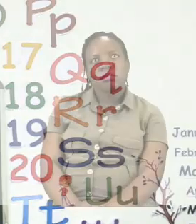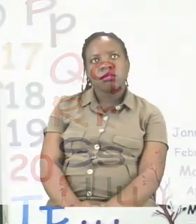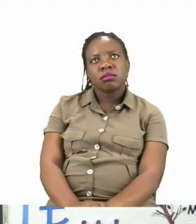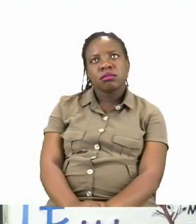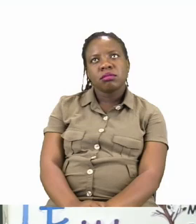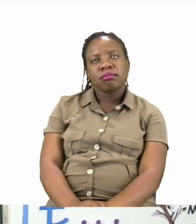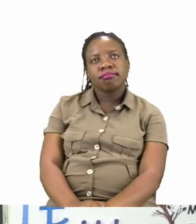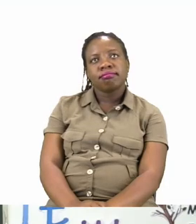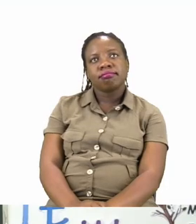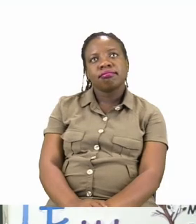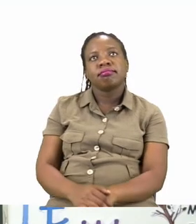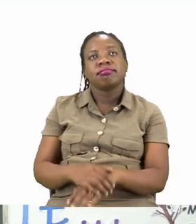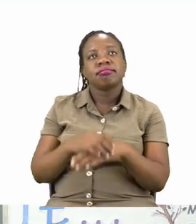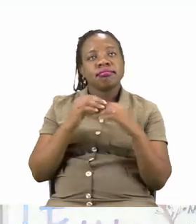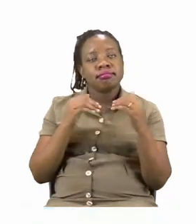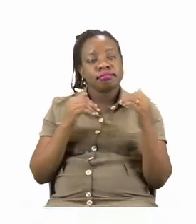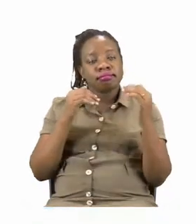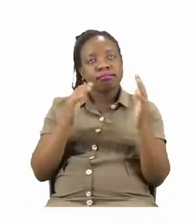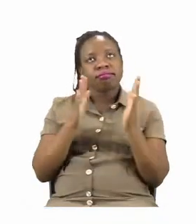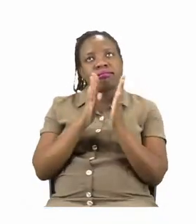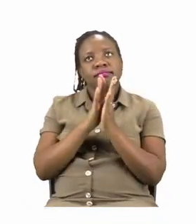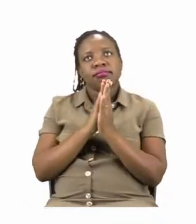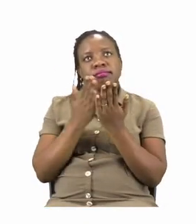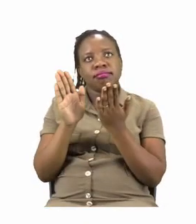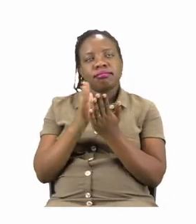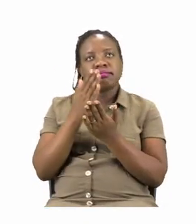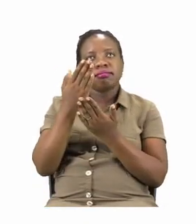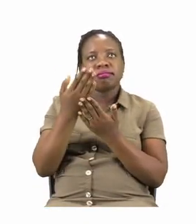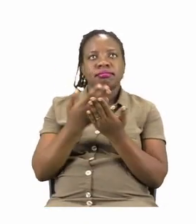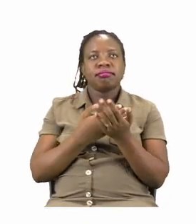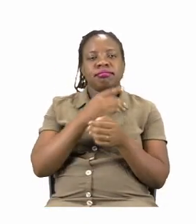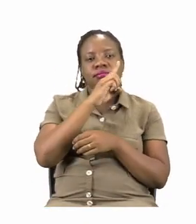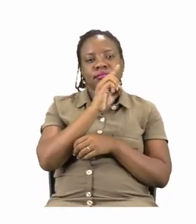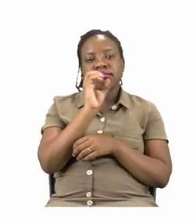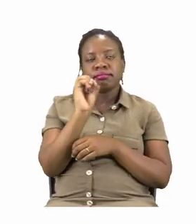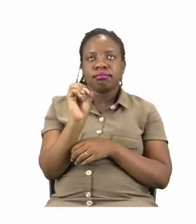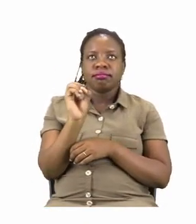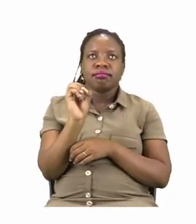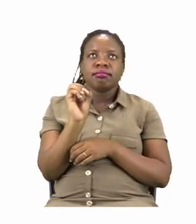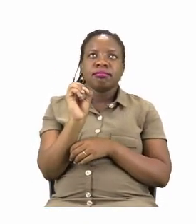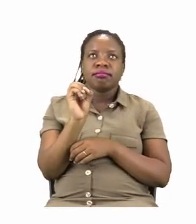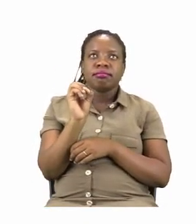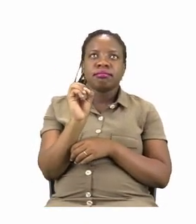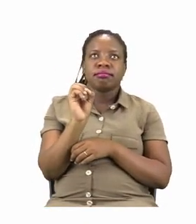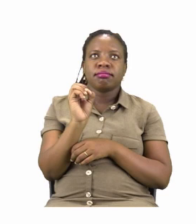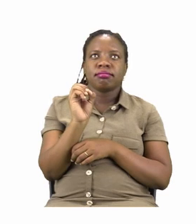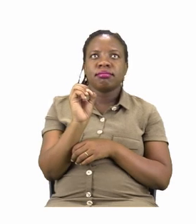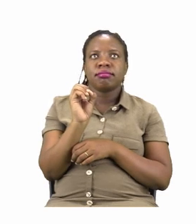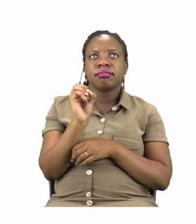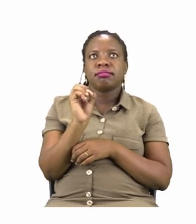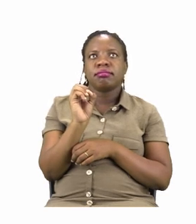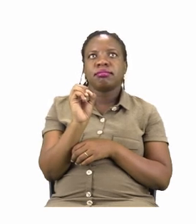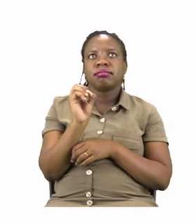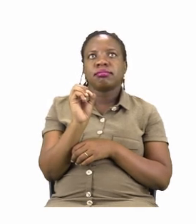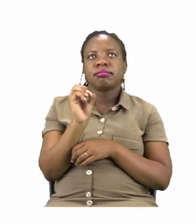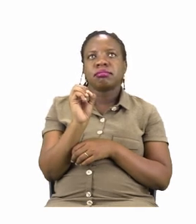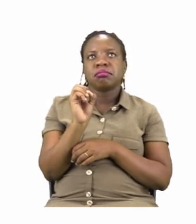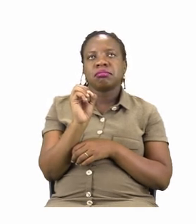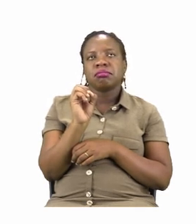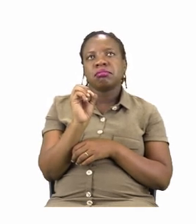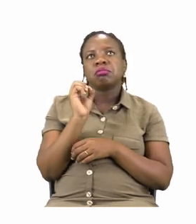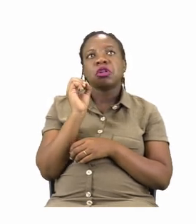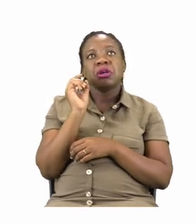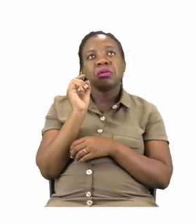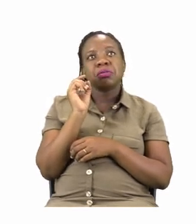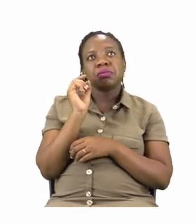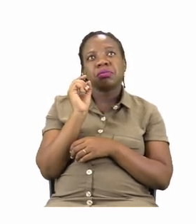Now let's start this part of our lesson on page 10. Now here we are going to do phonics. And